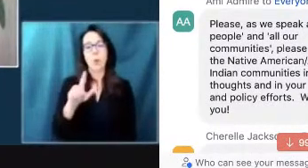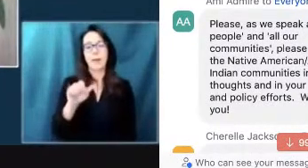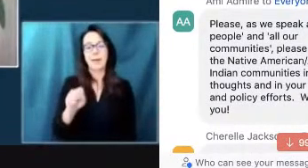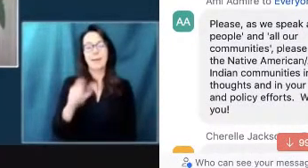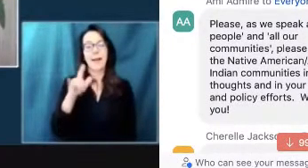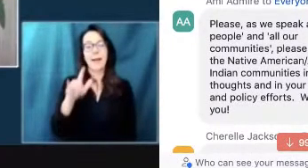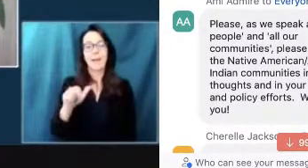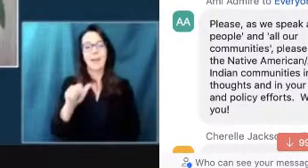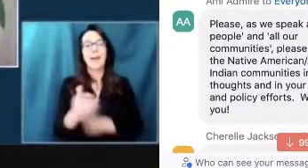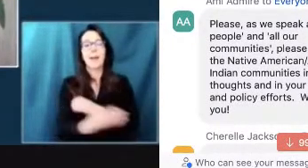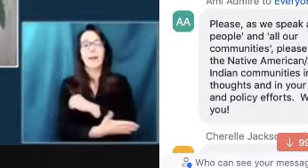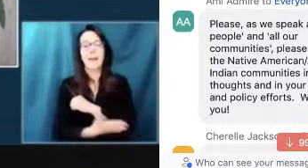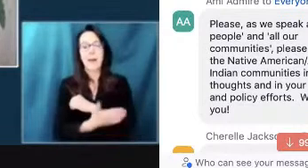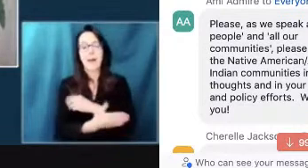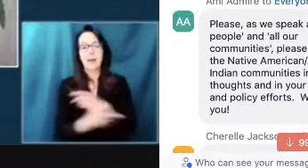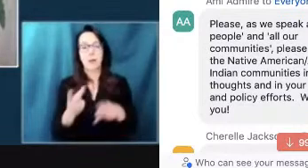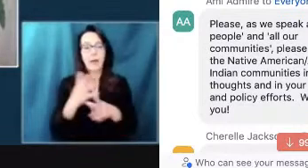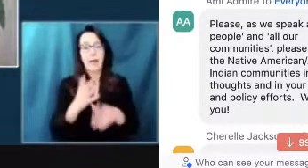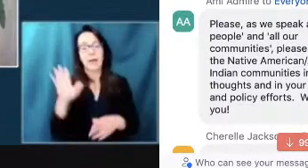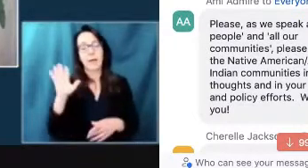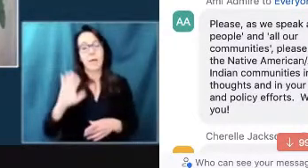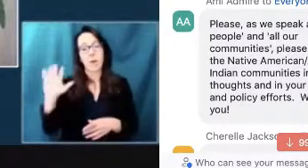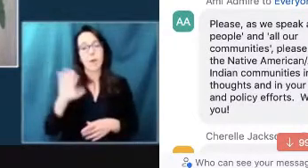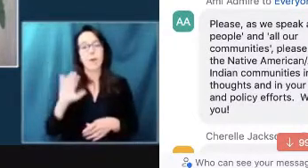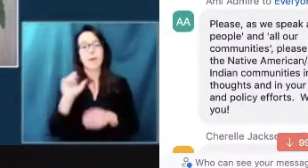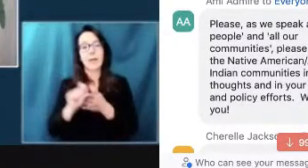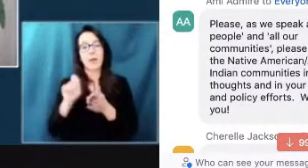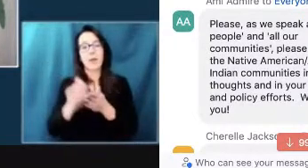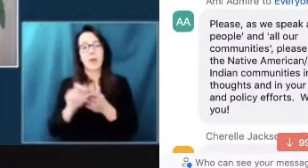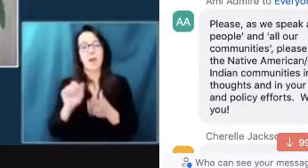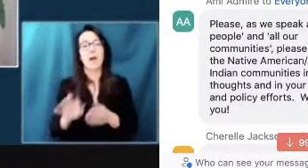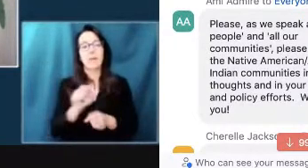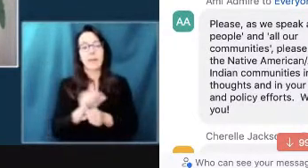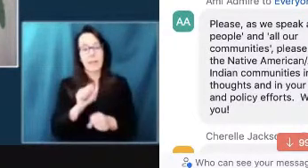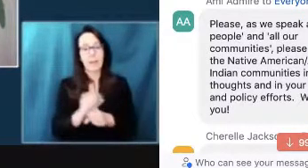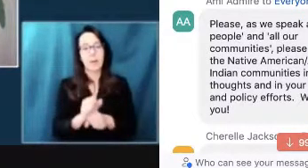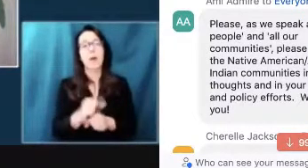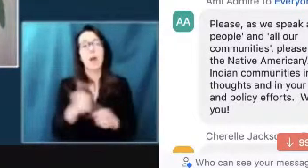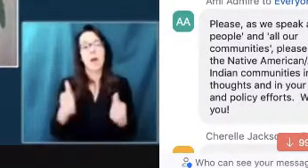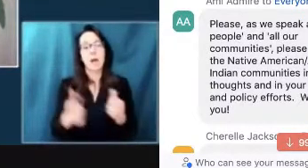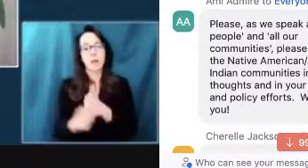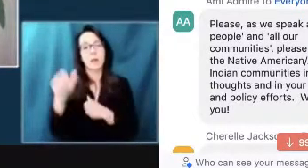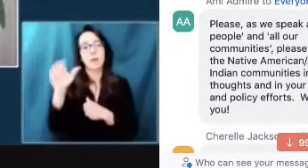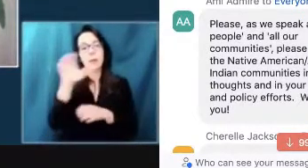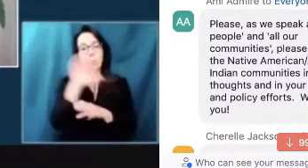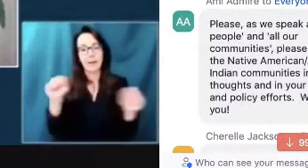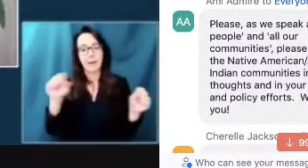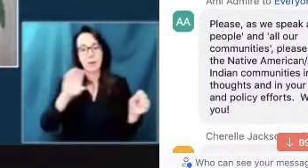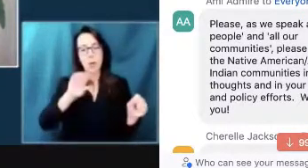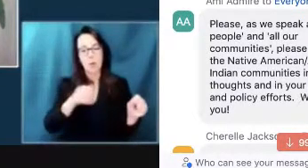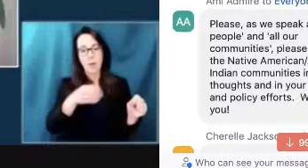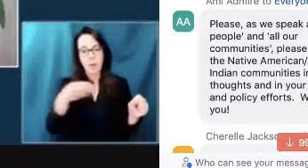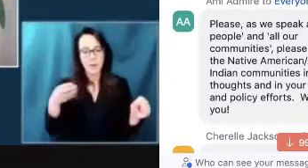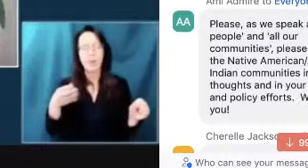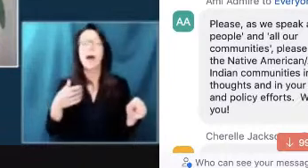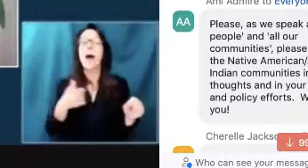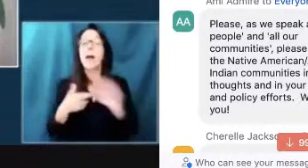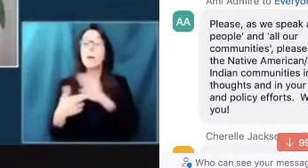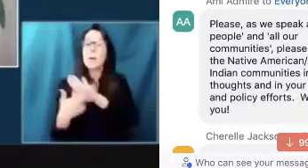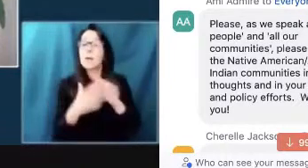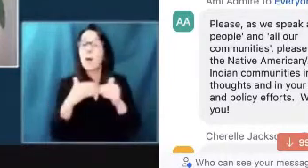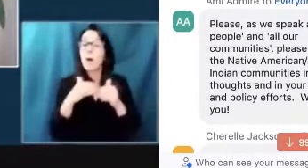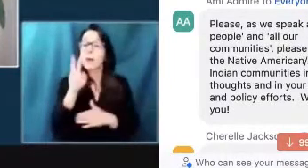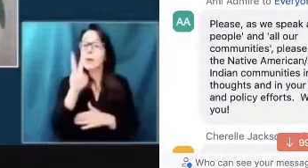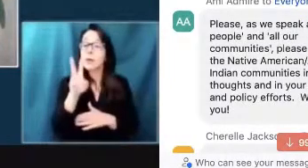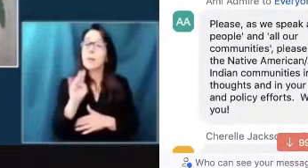former United States Secretary of Labor for President Obama. I represent more than 2 million people in LA County, and